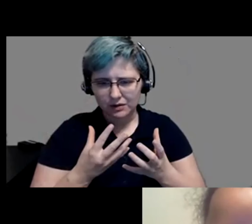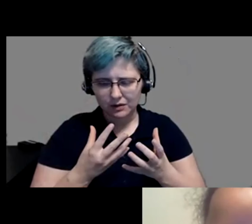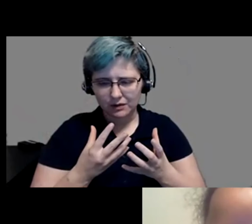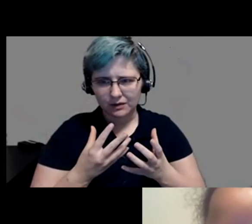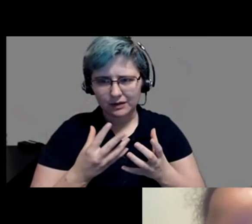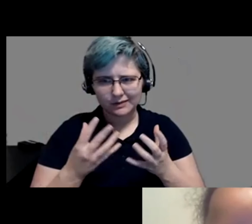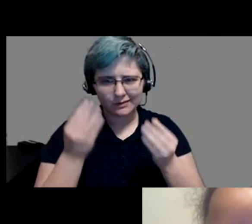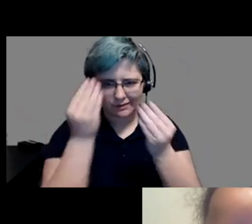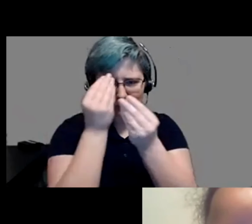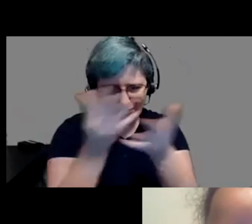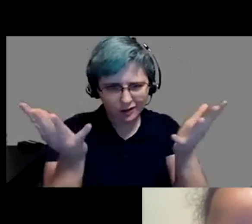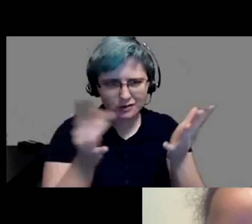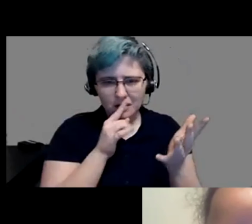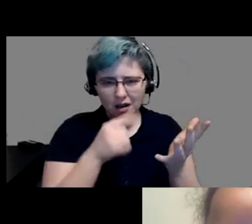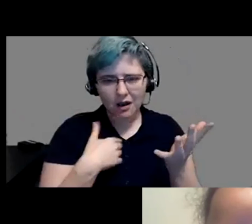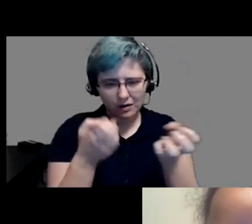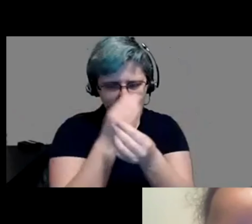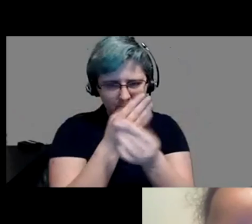people.